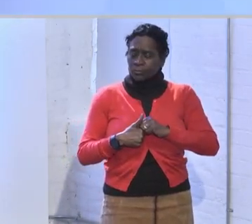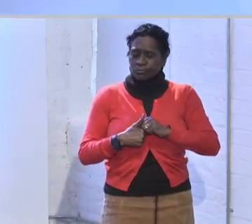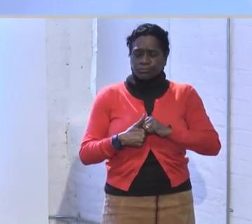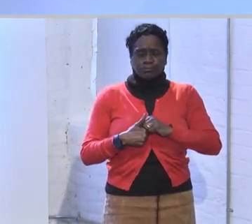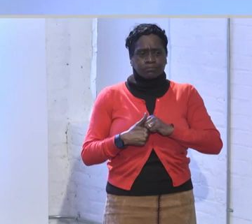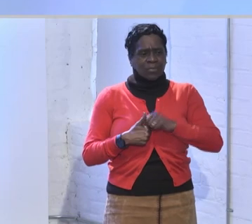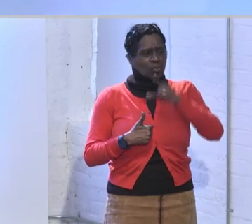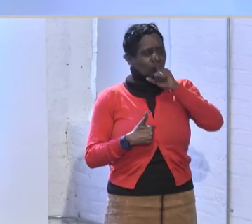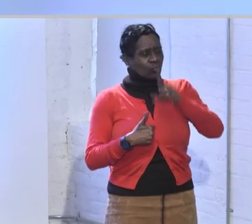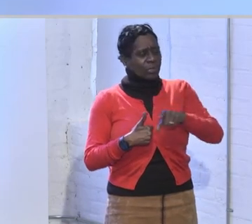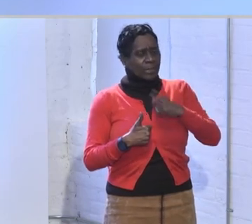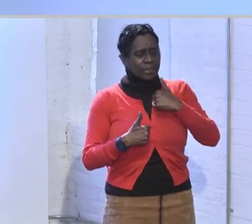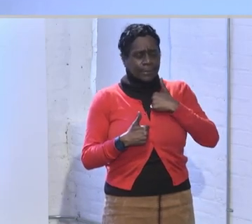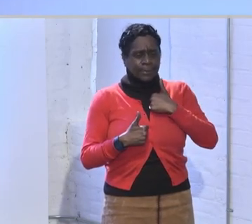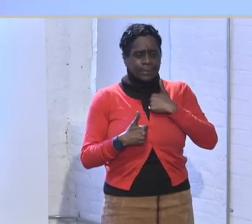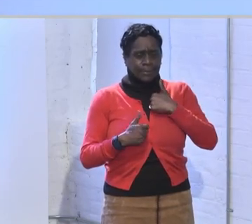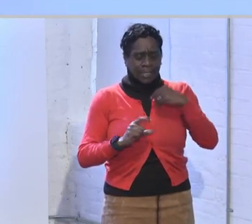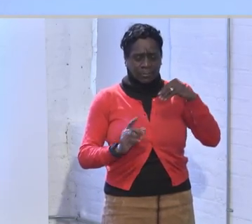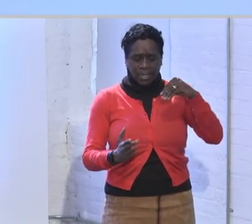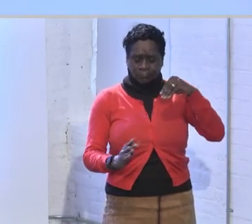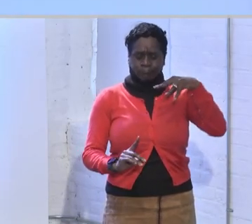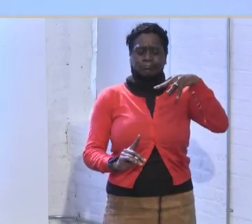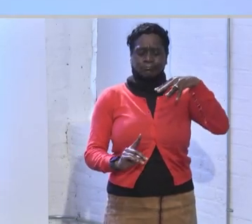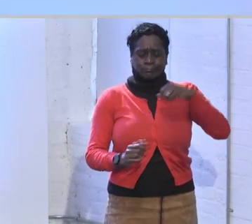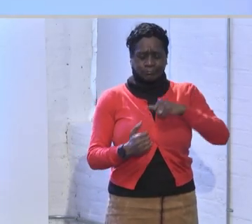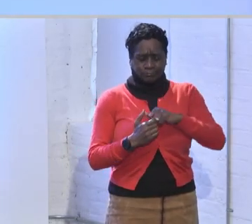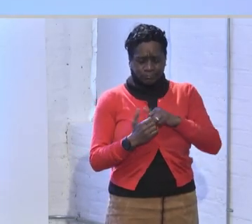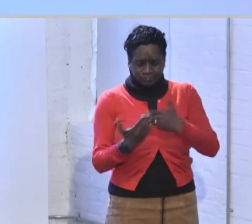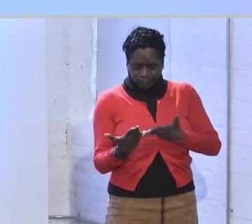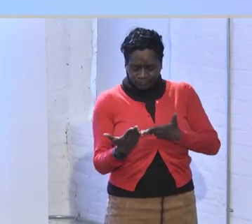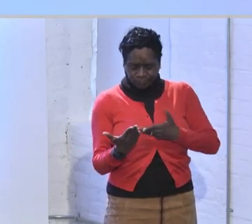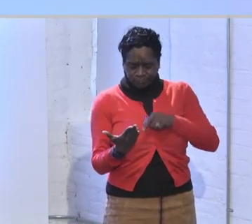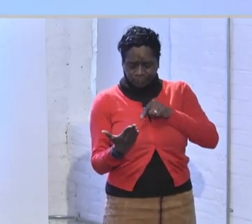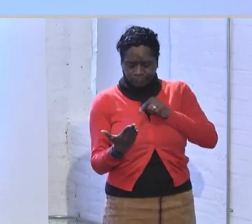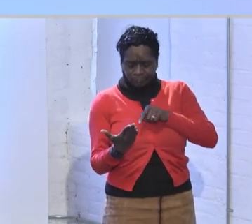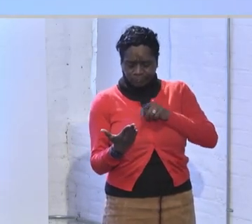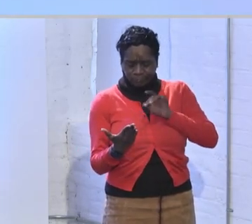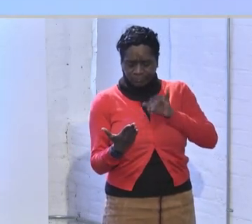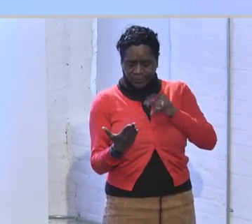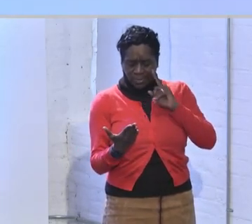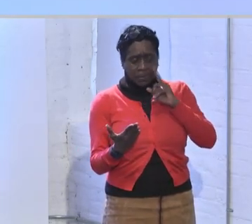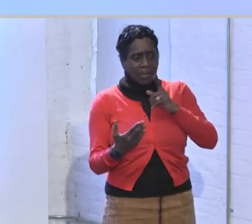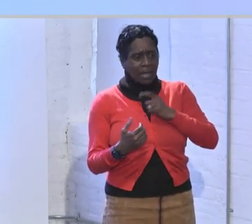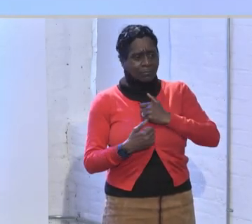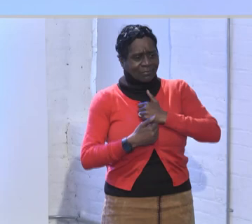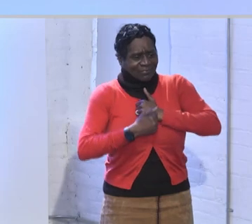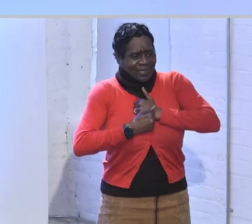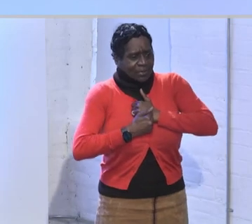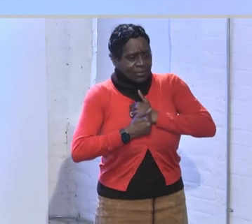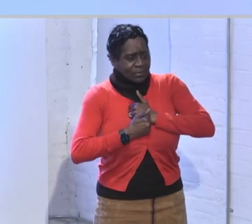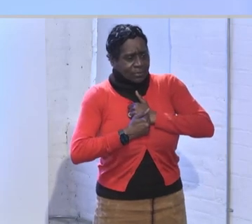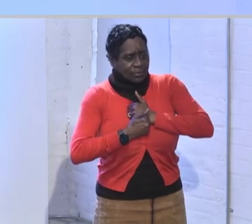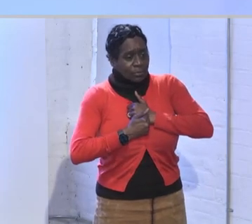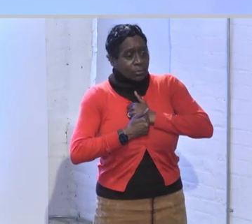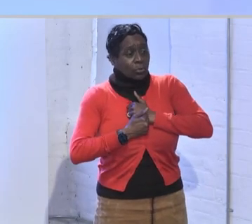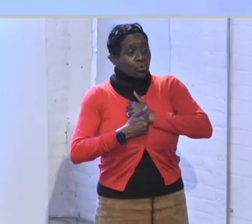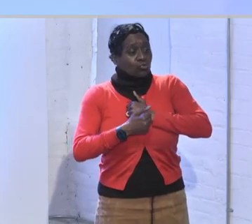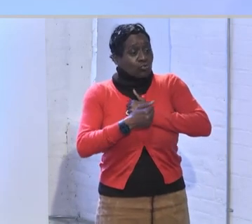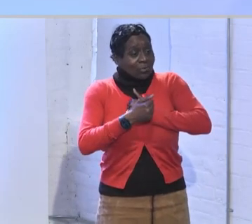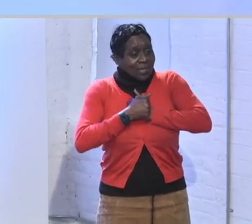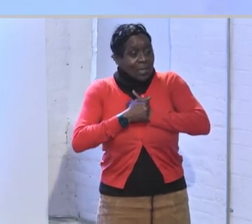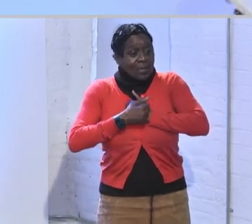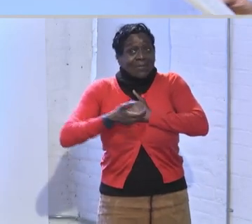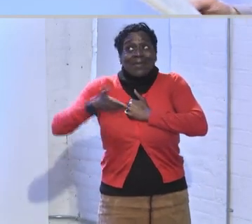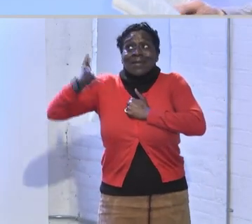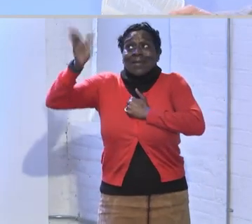that really jumps off the pages to you is about affections, verse 5, and thou shalt love the Lord thy God with